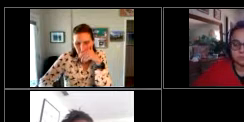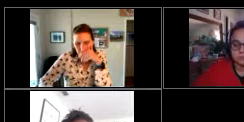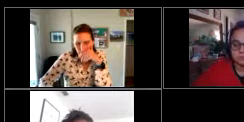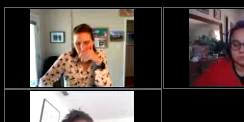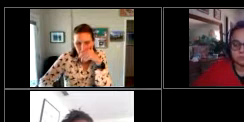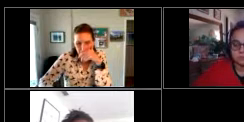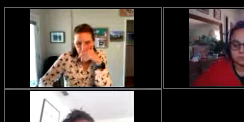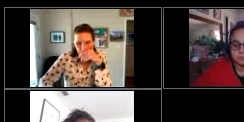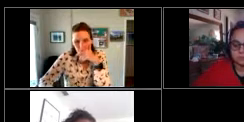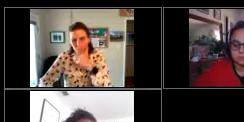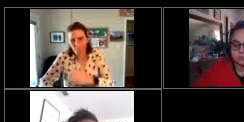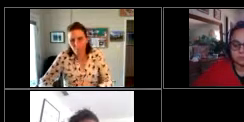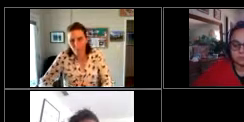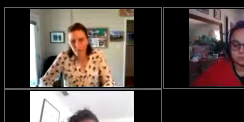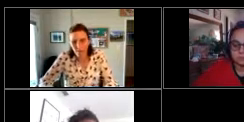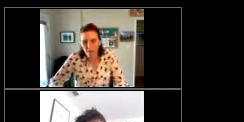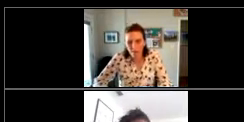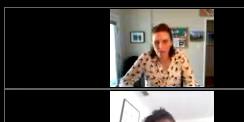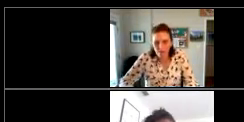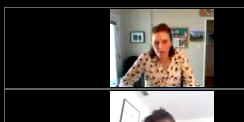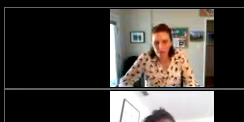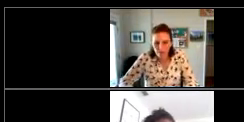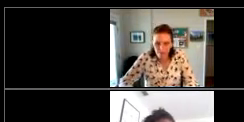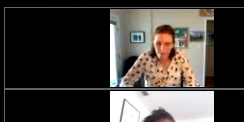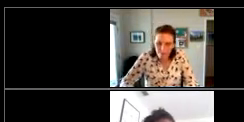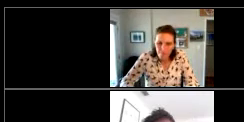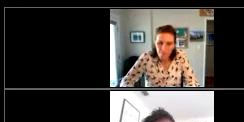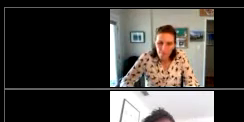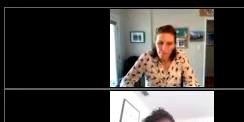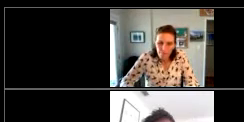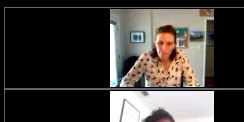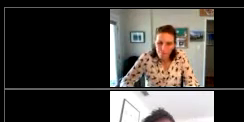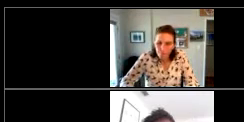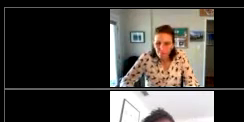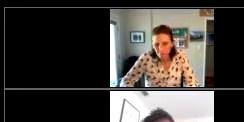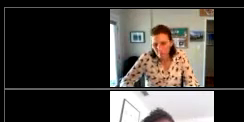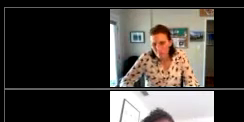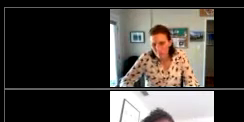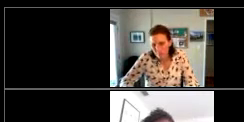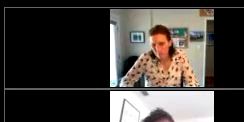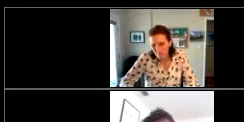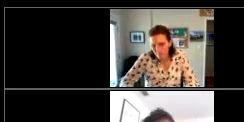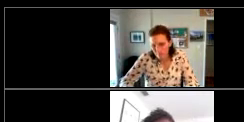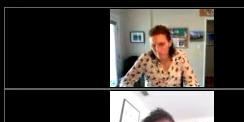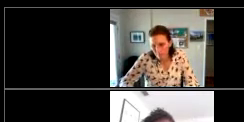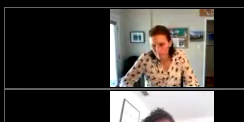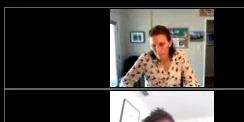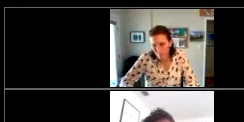Present. Thank you. And lastly, Gerard Wright.